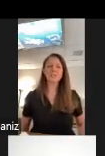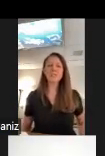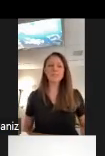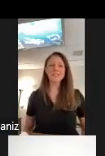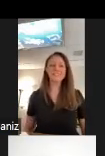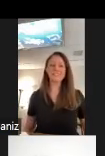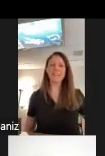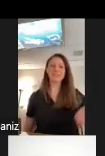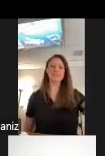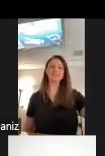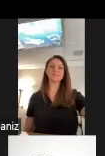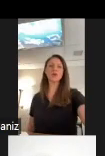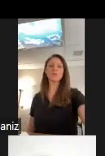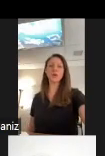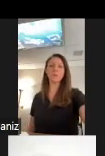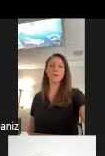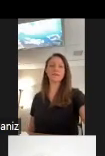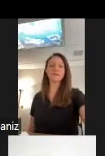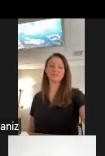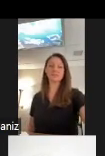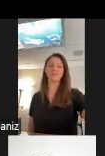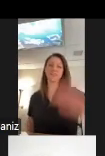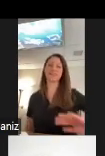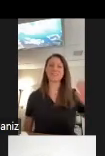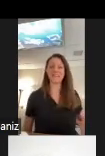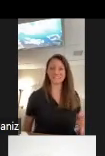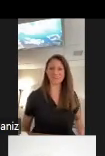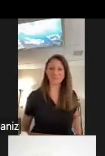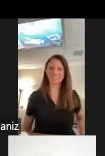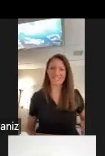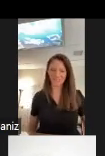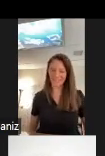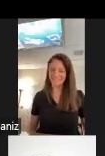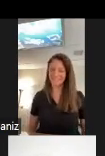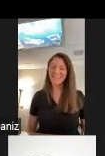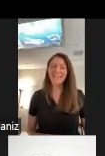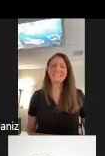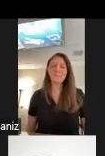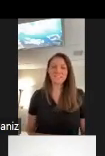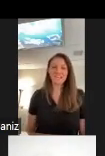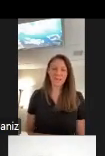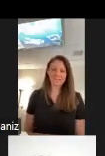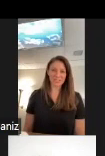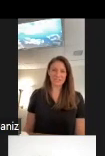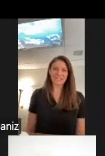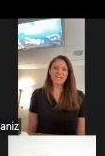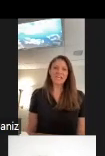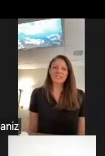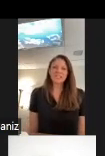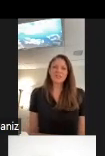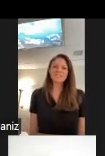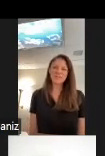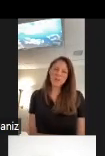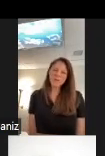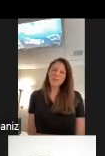are swimming pool lessons count as a smart or a repetitive exercise? That's an excellent question. Thank you for asking. It depends on how you execute it.